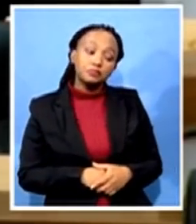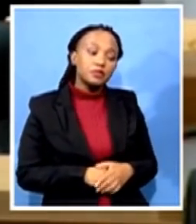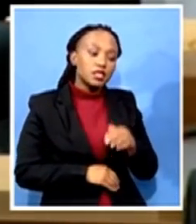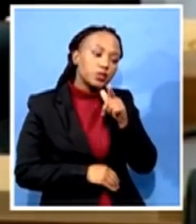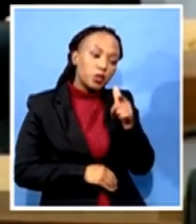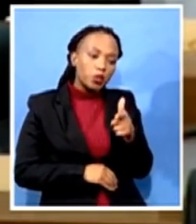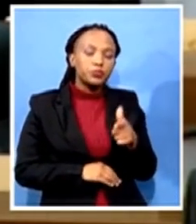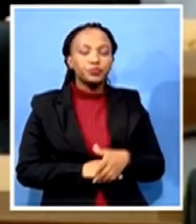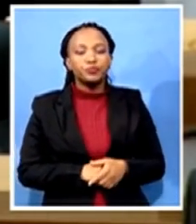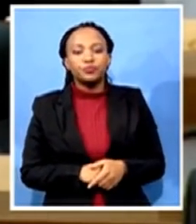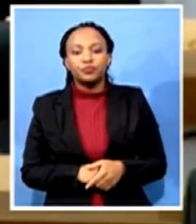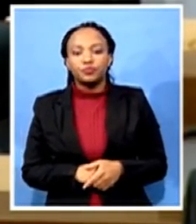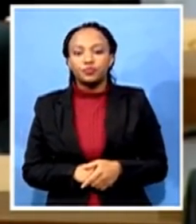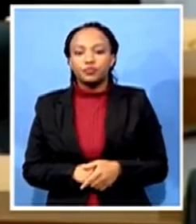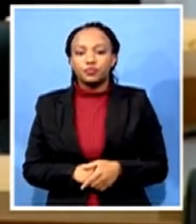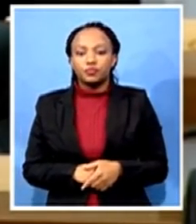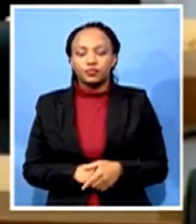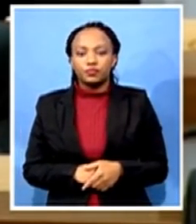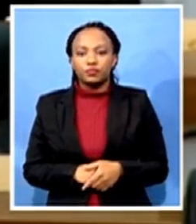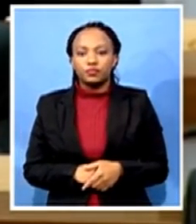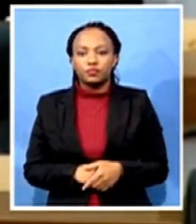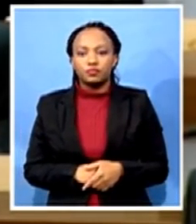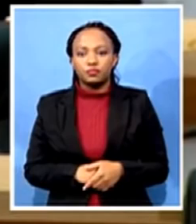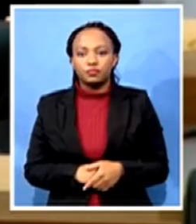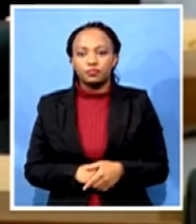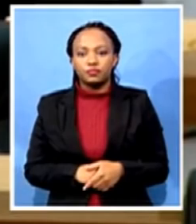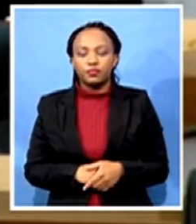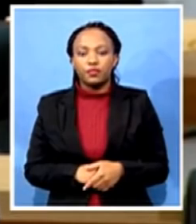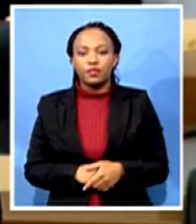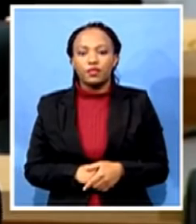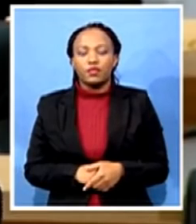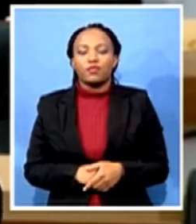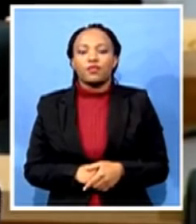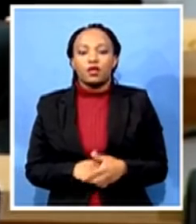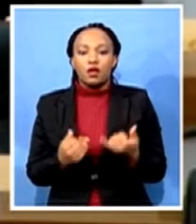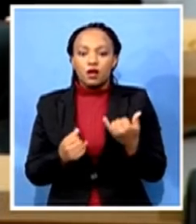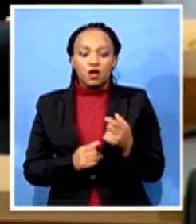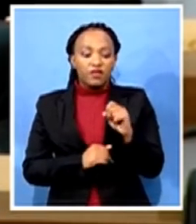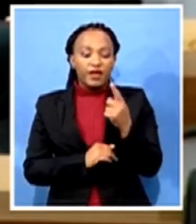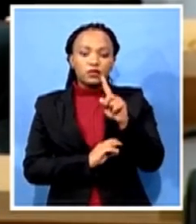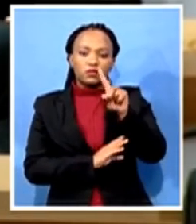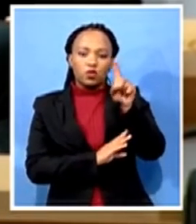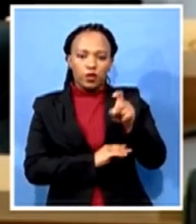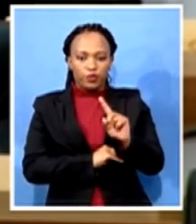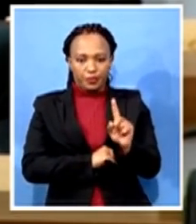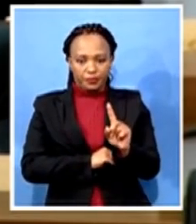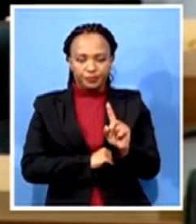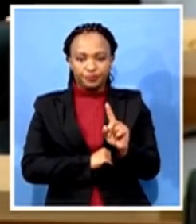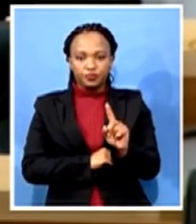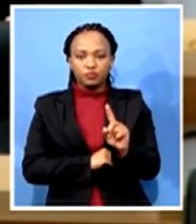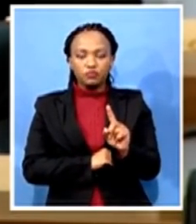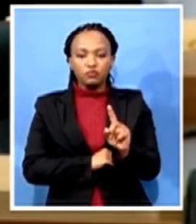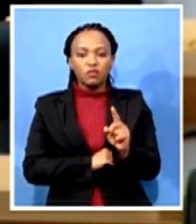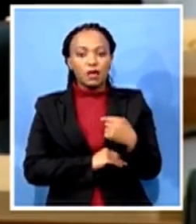Now, the first question which arises is, I presume that throughout this process you